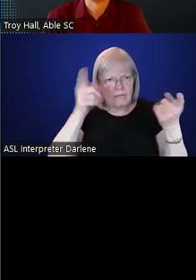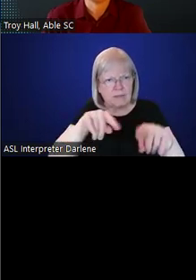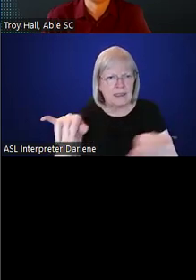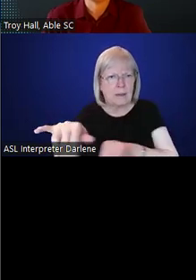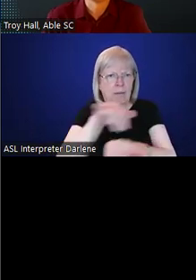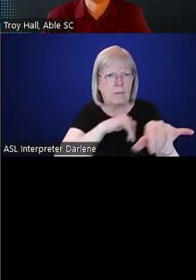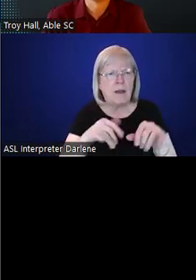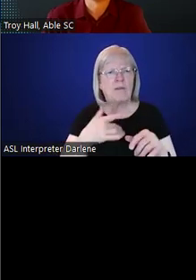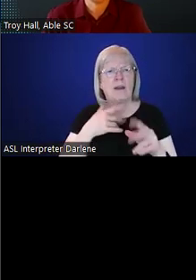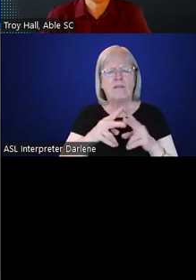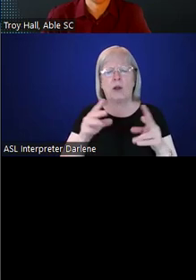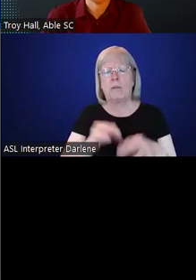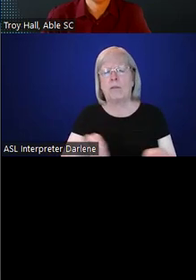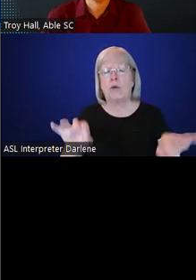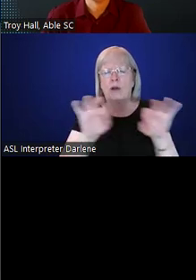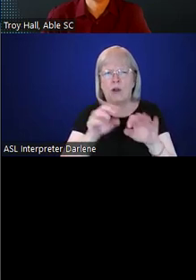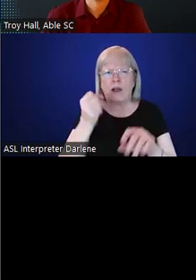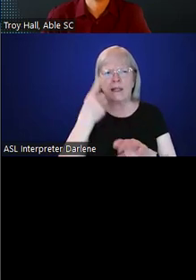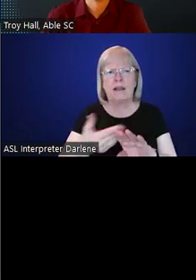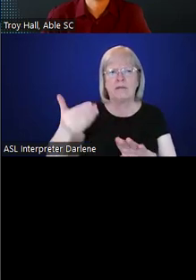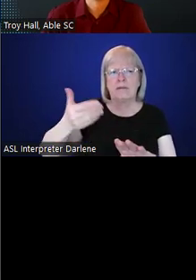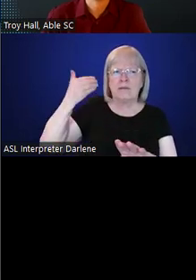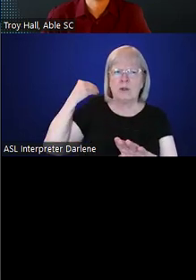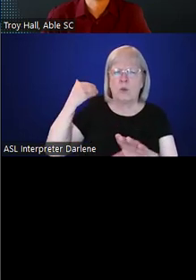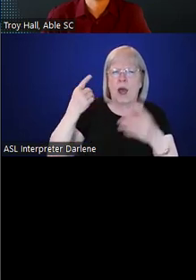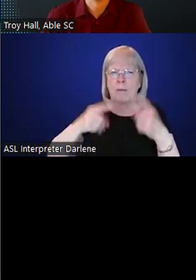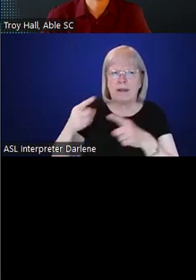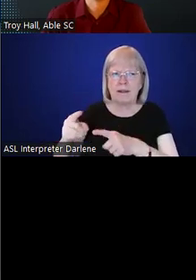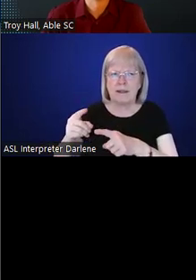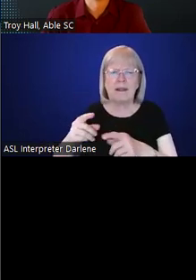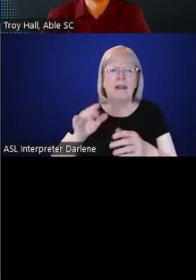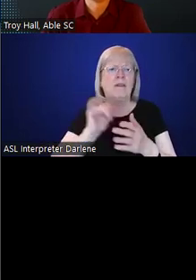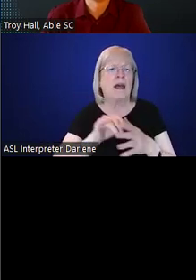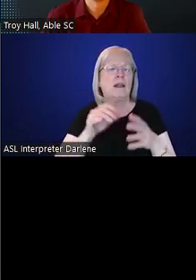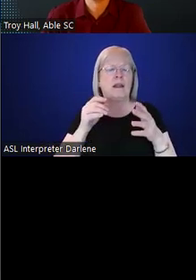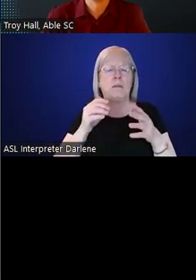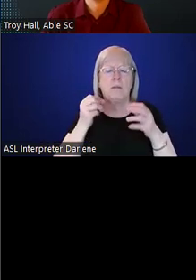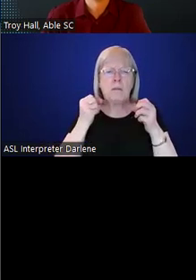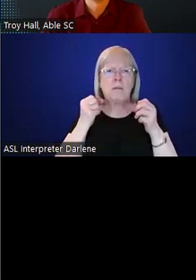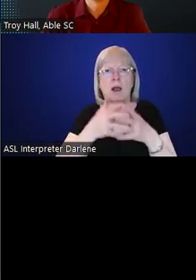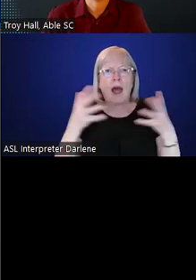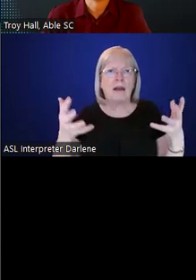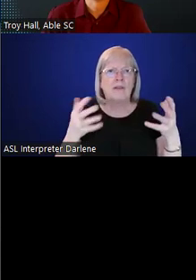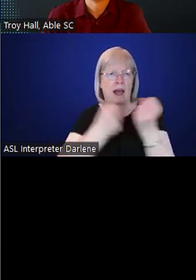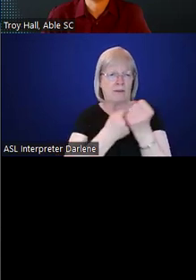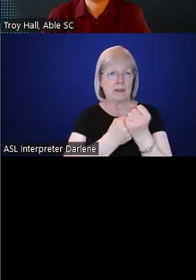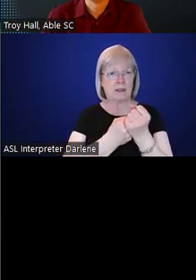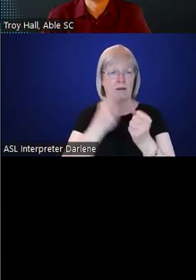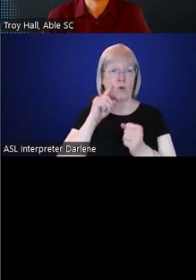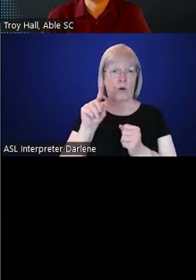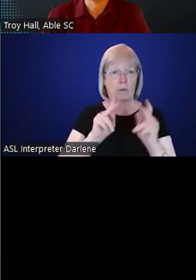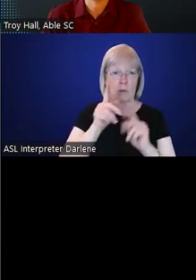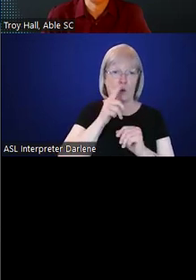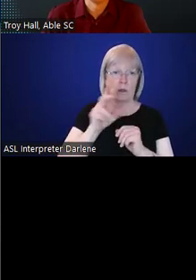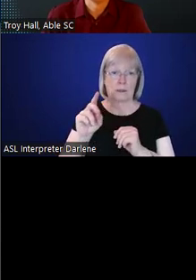important to understand historically that large portions of advocacy for the disability community